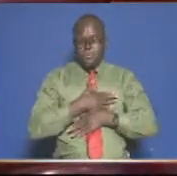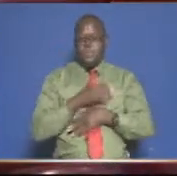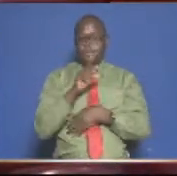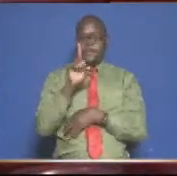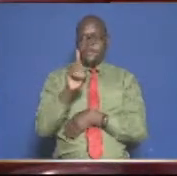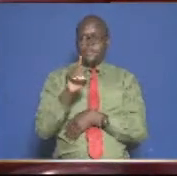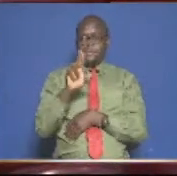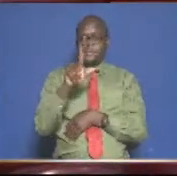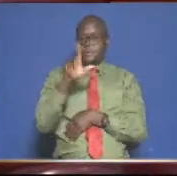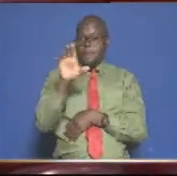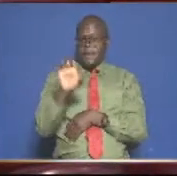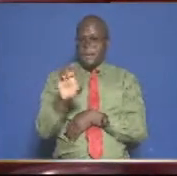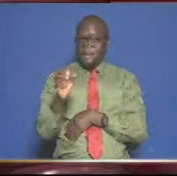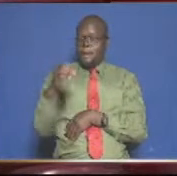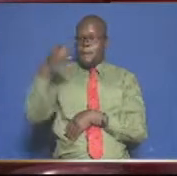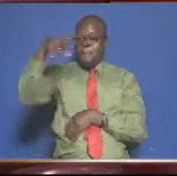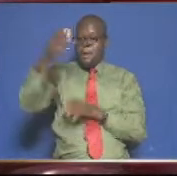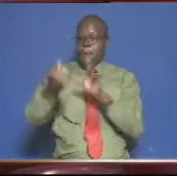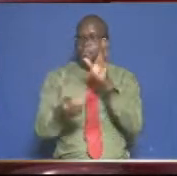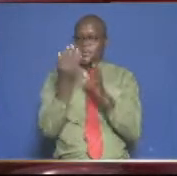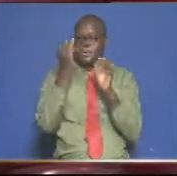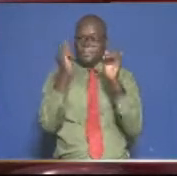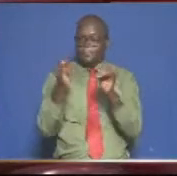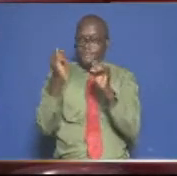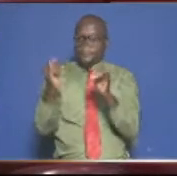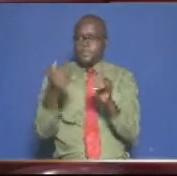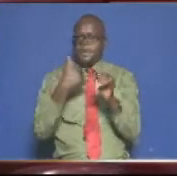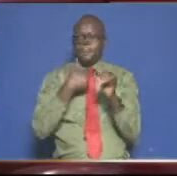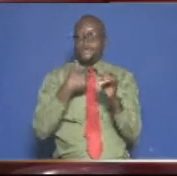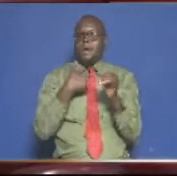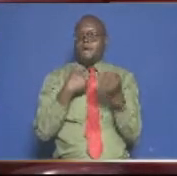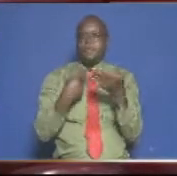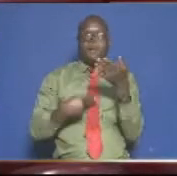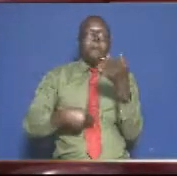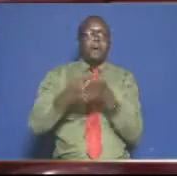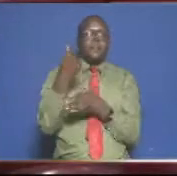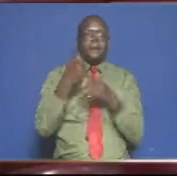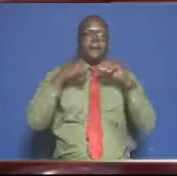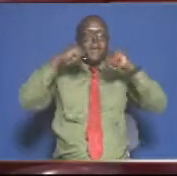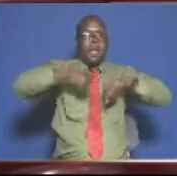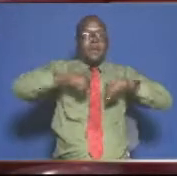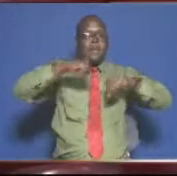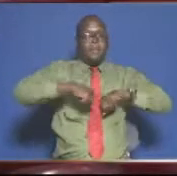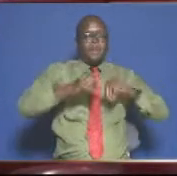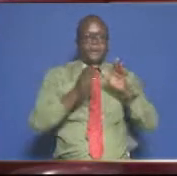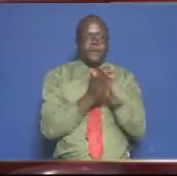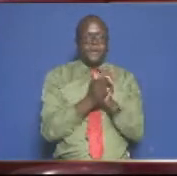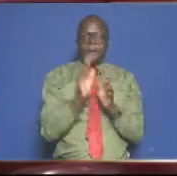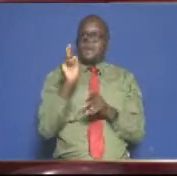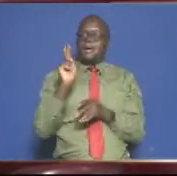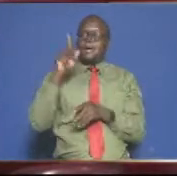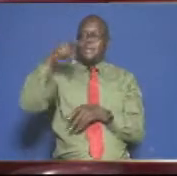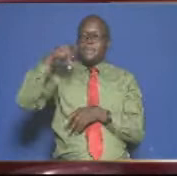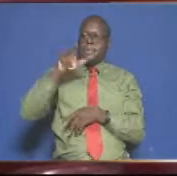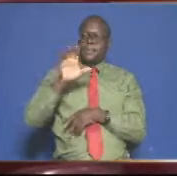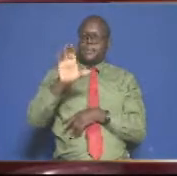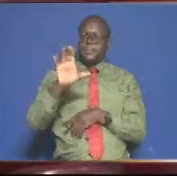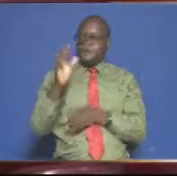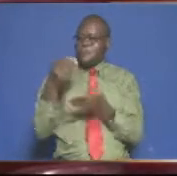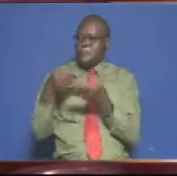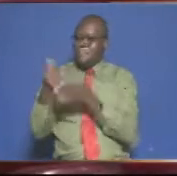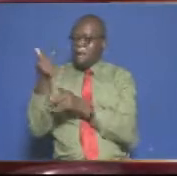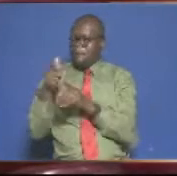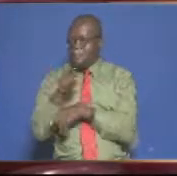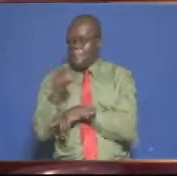Honorable Speaker, that these power producers each individually enter into their power purchase agreements, PPA, with KPLC, who buys the power from